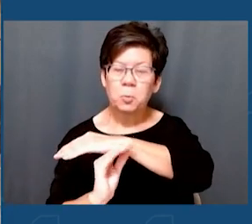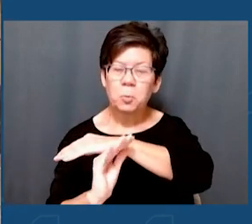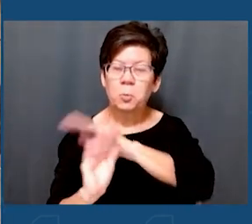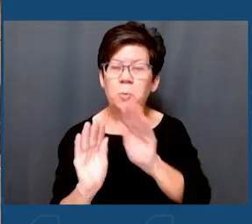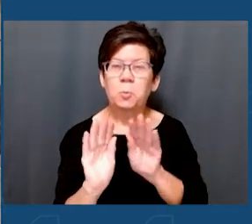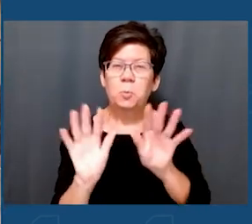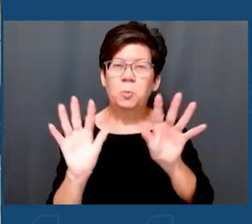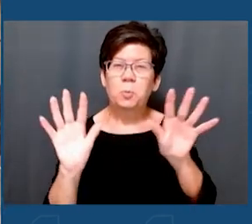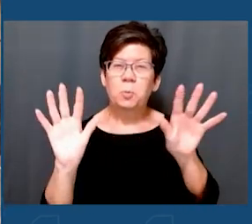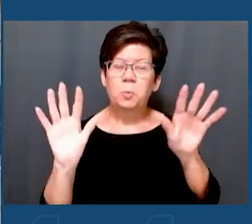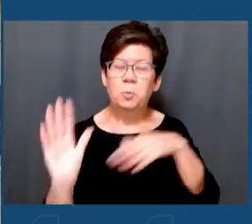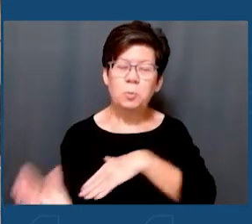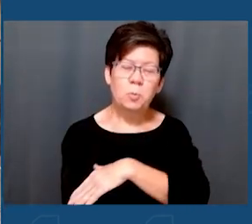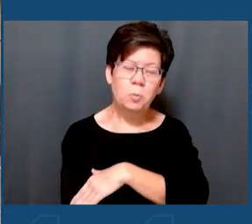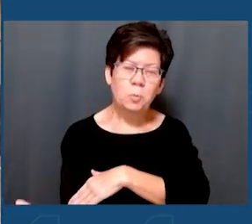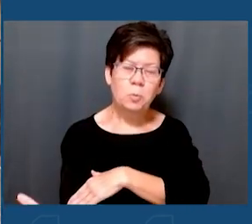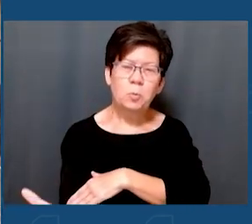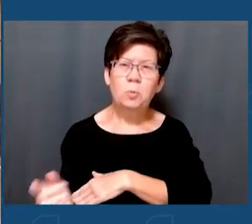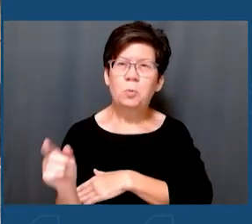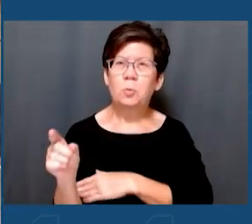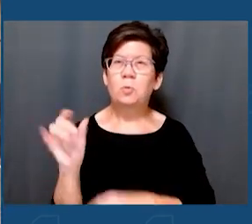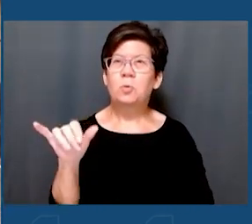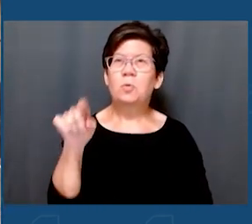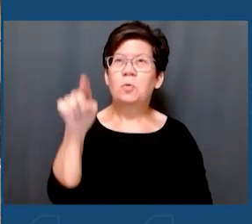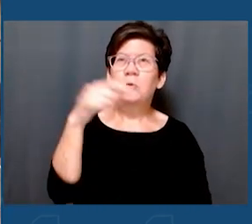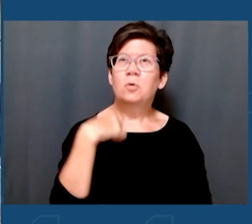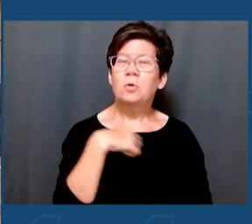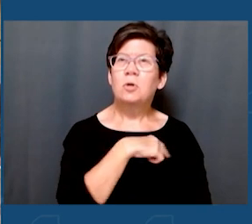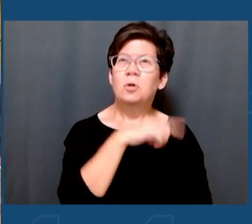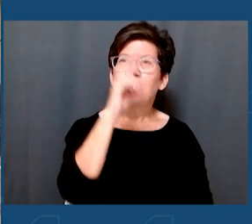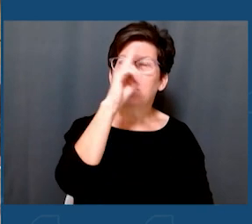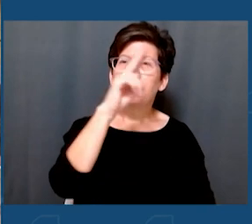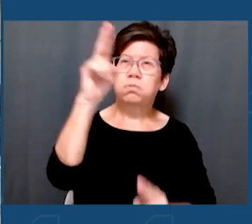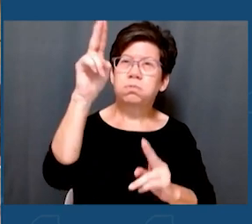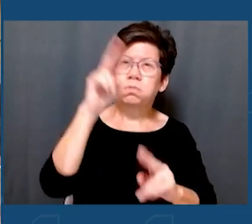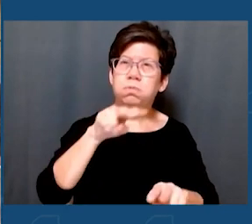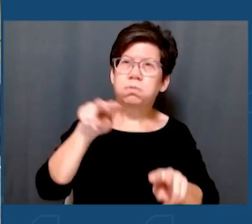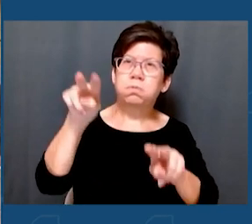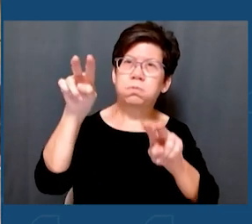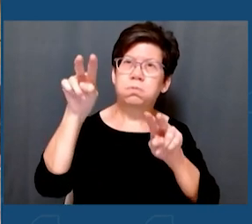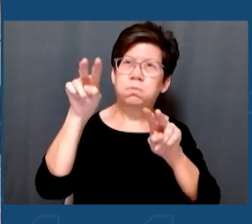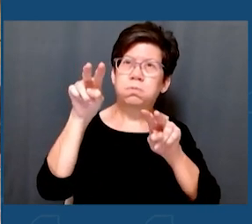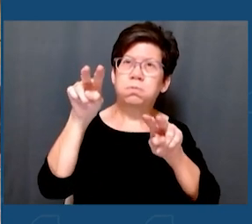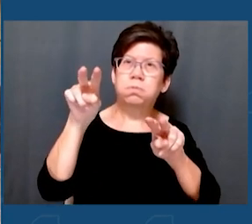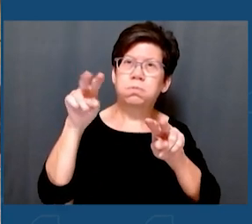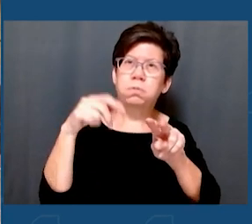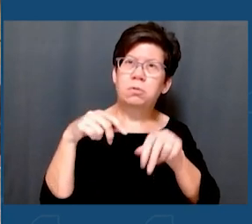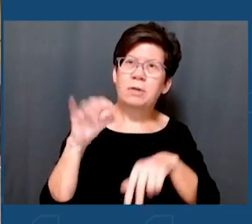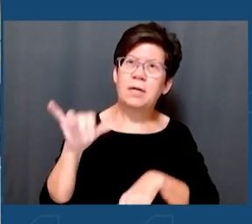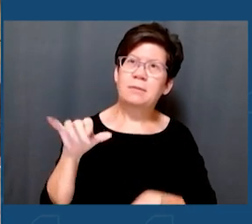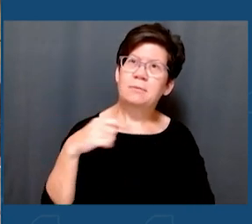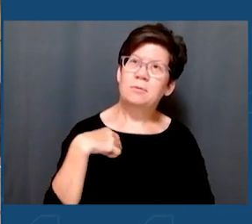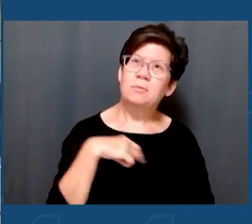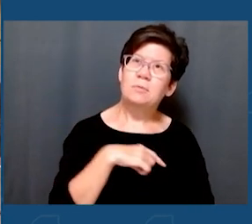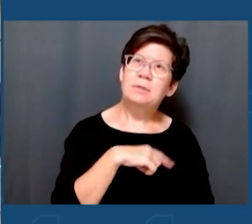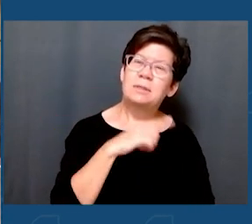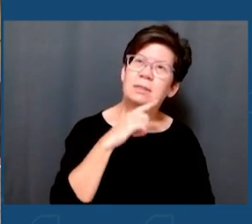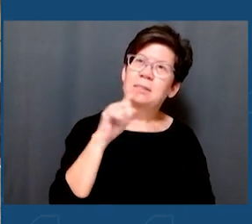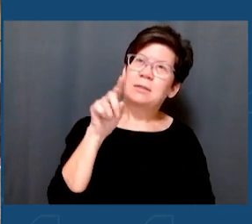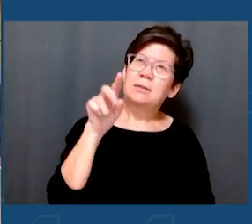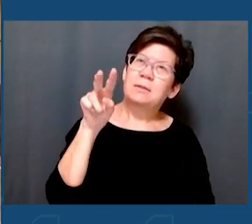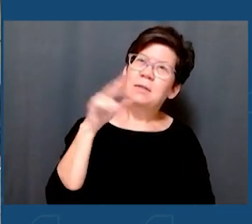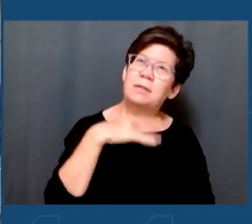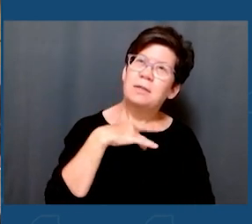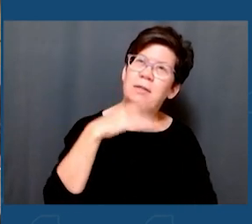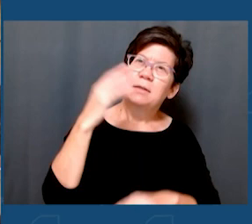what so proudly we hailed at the twilight's last